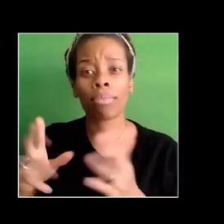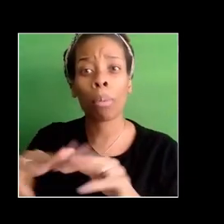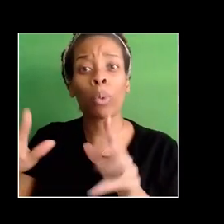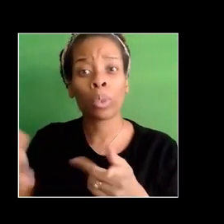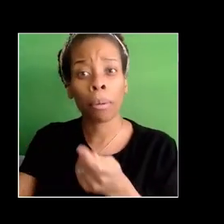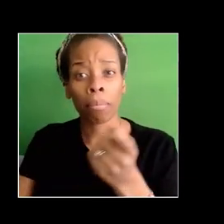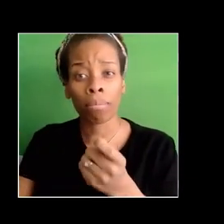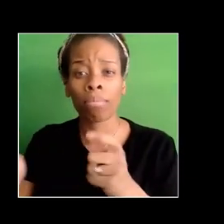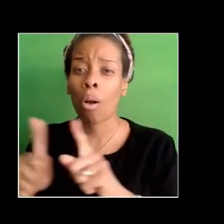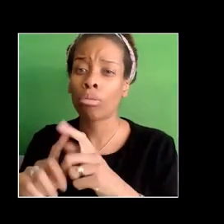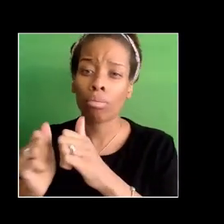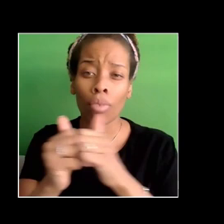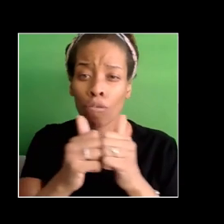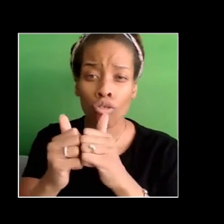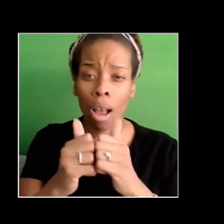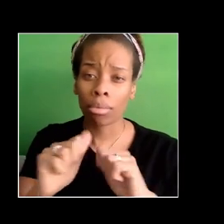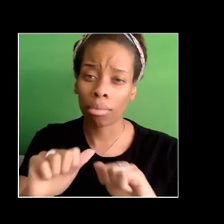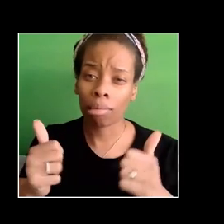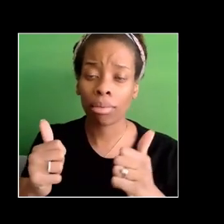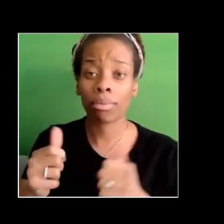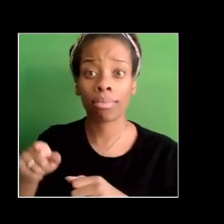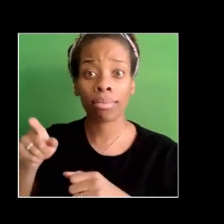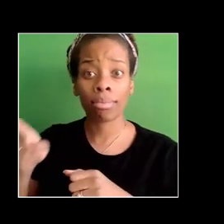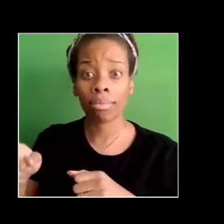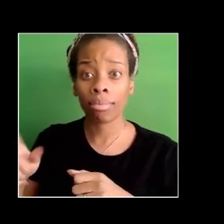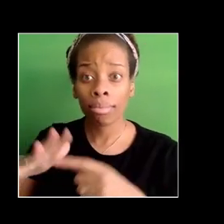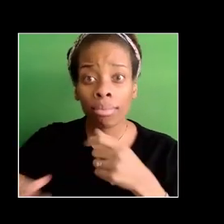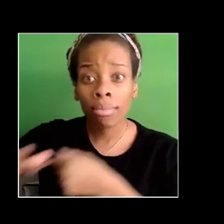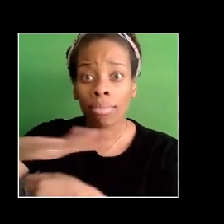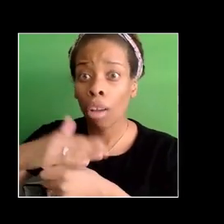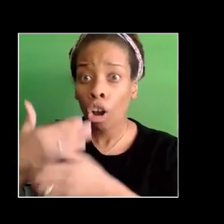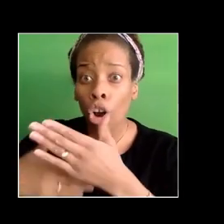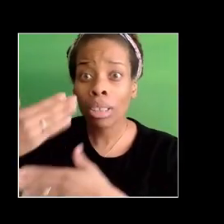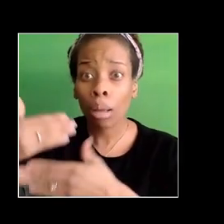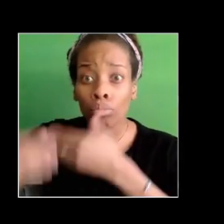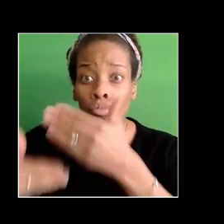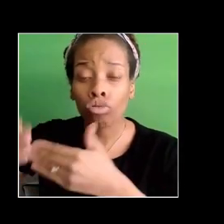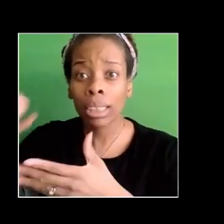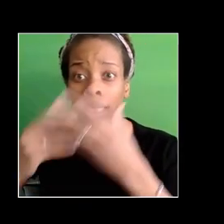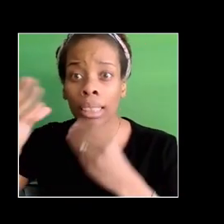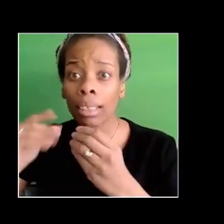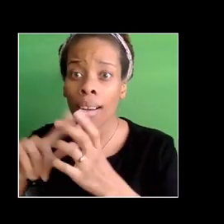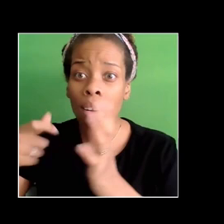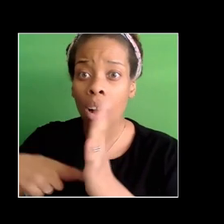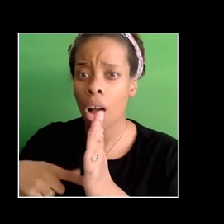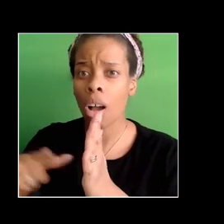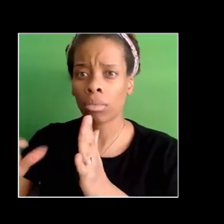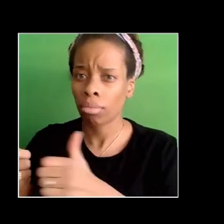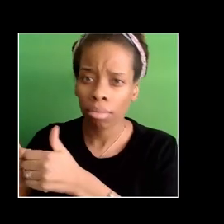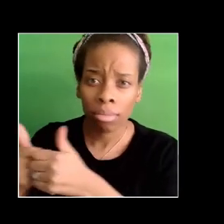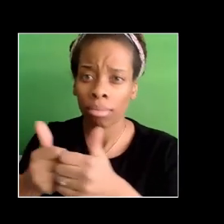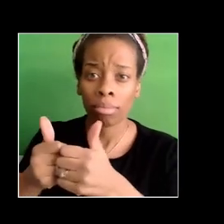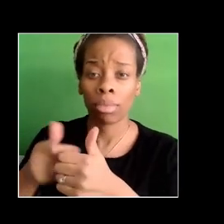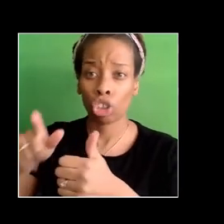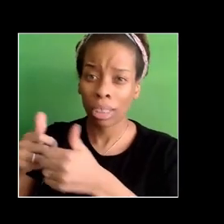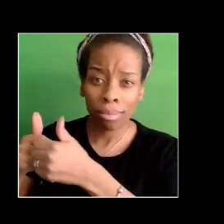inspiration. She is one of the most compelling voices in contemporary culture and a constant champion of art and